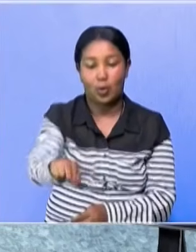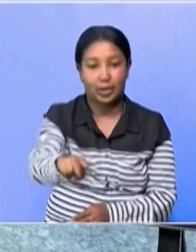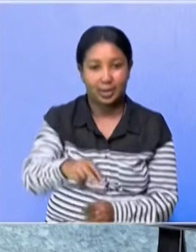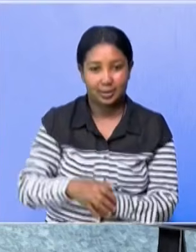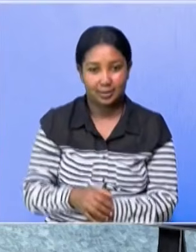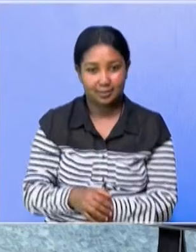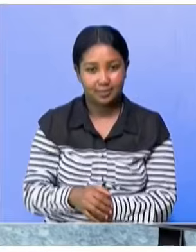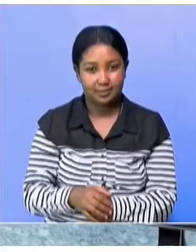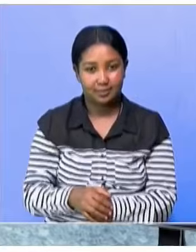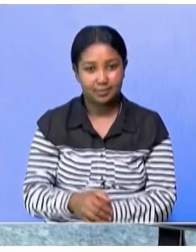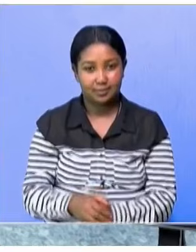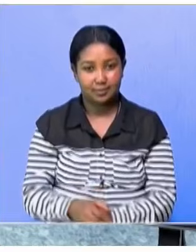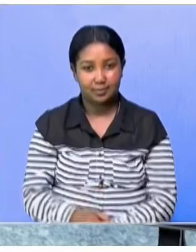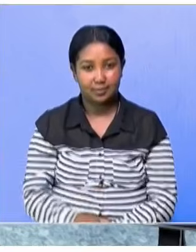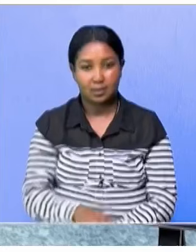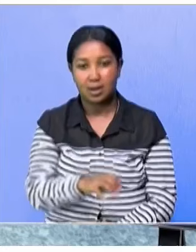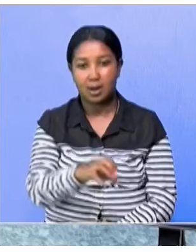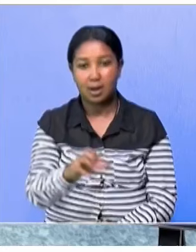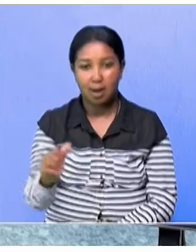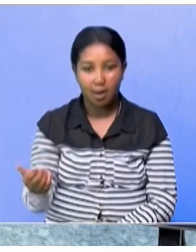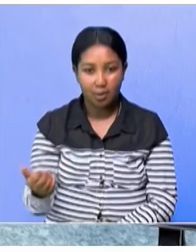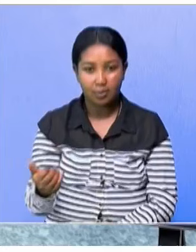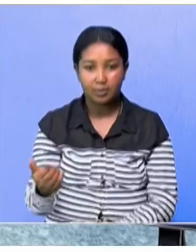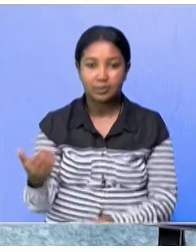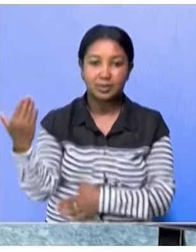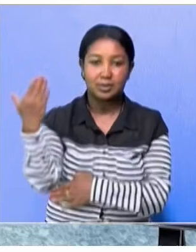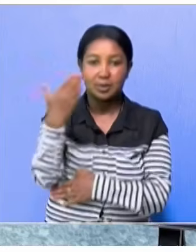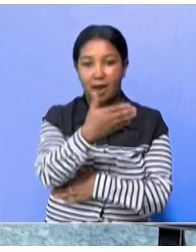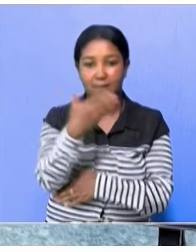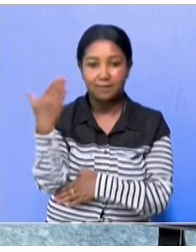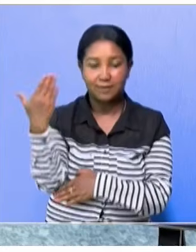okay? Traffic light. Very important. Traffic light.